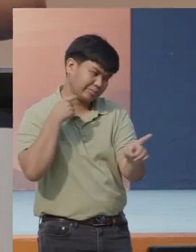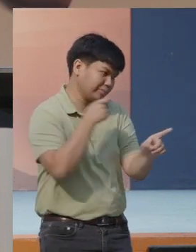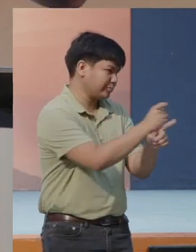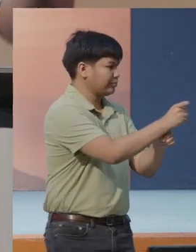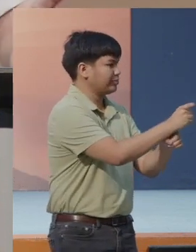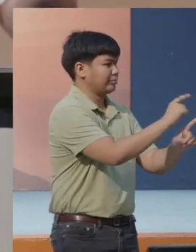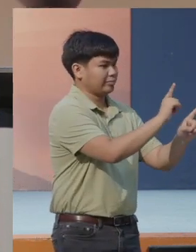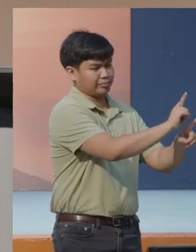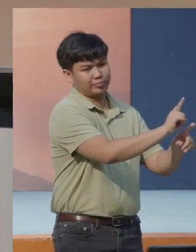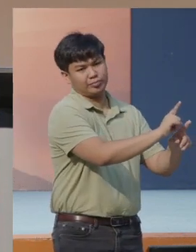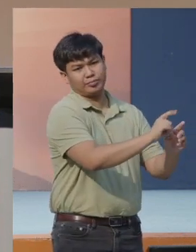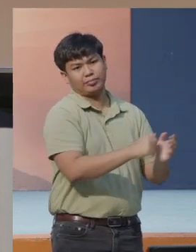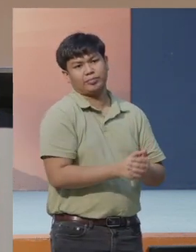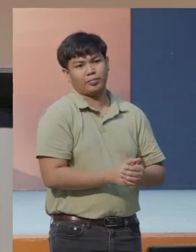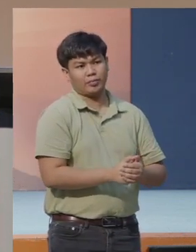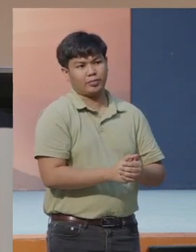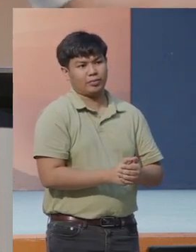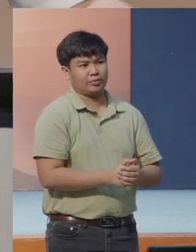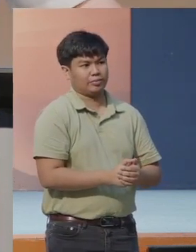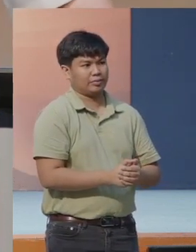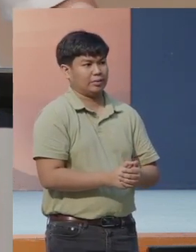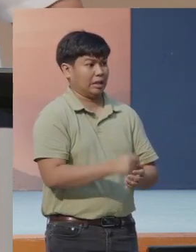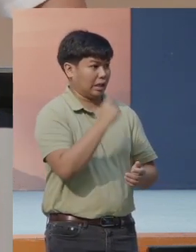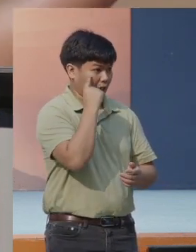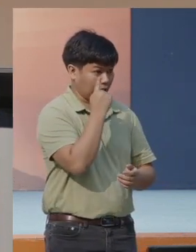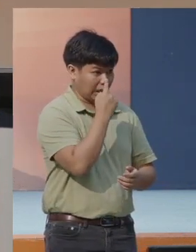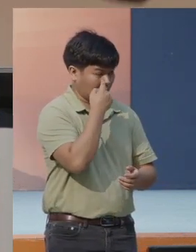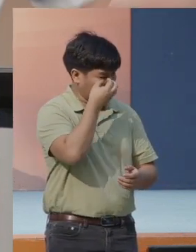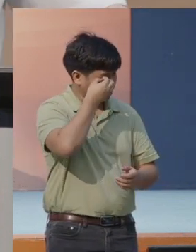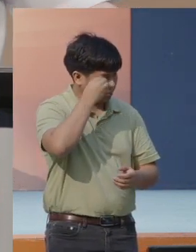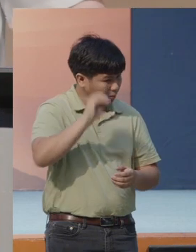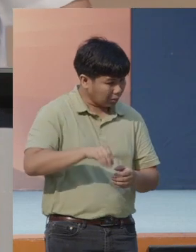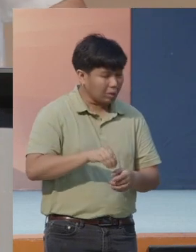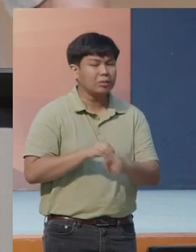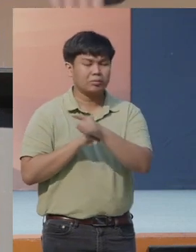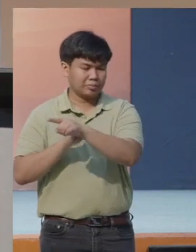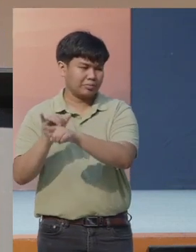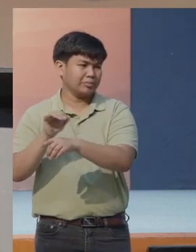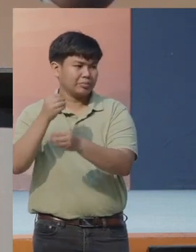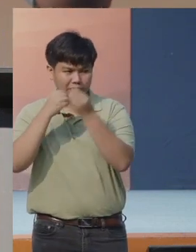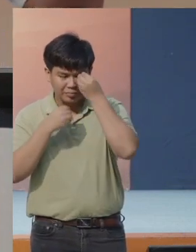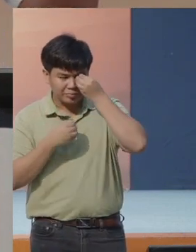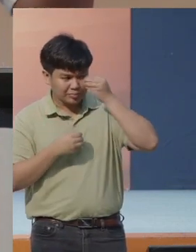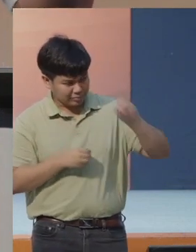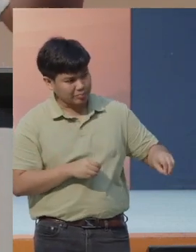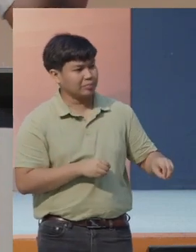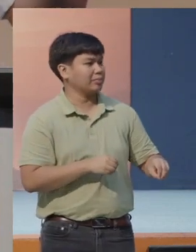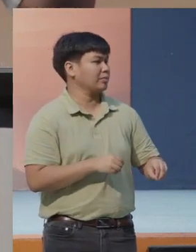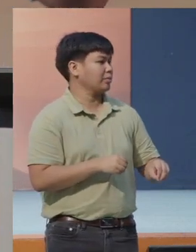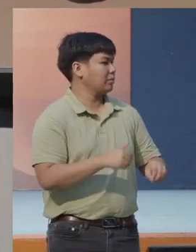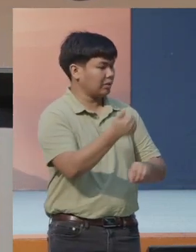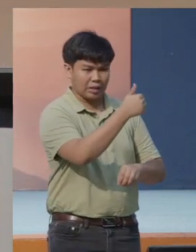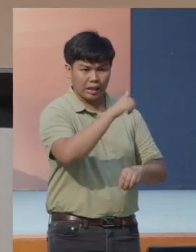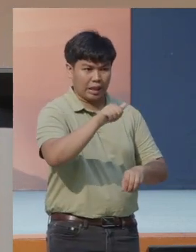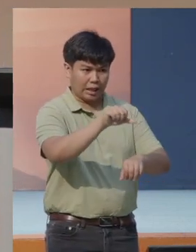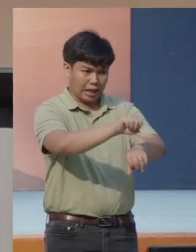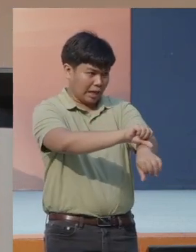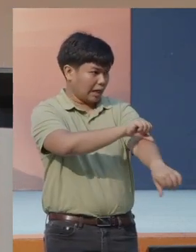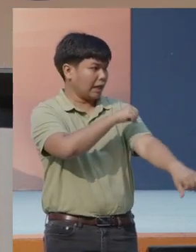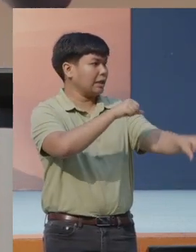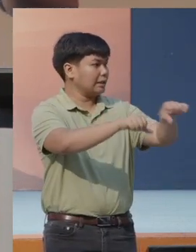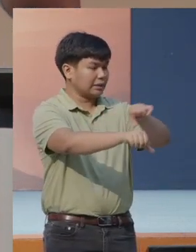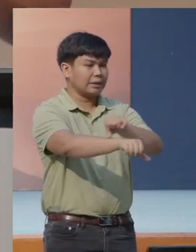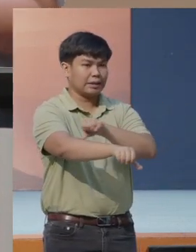him. Fracture for fracture, eye for eye, tooth for tooth. Whatever injury he has given